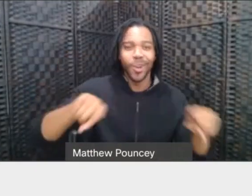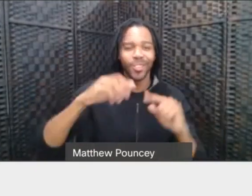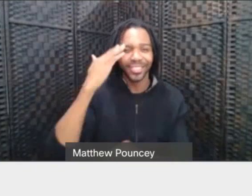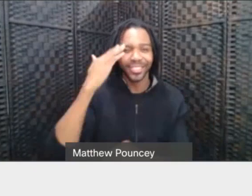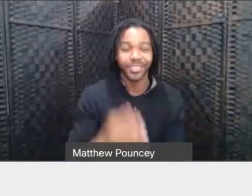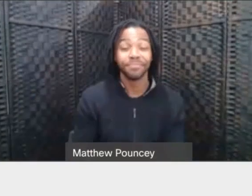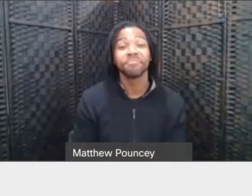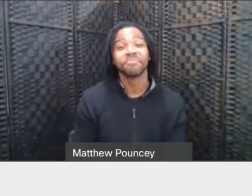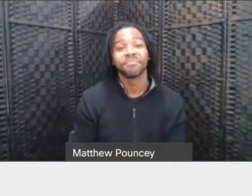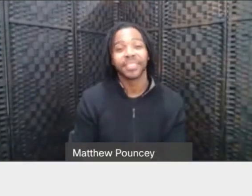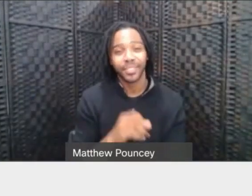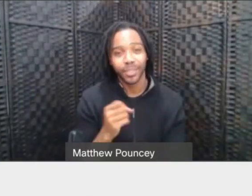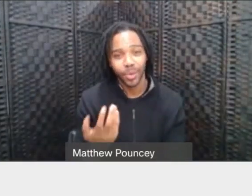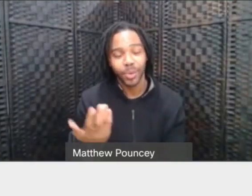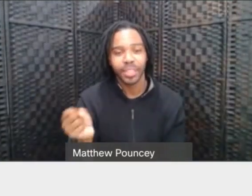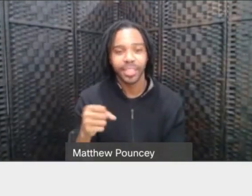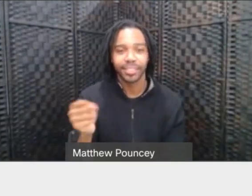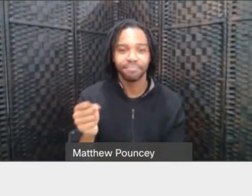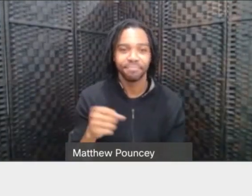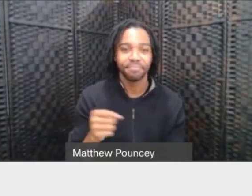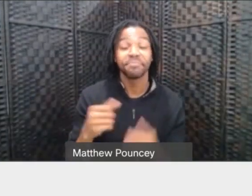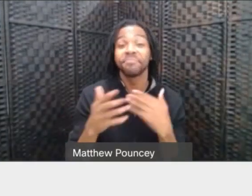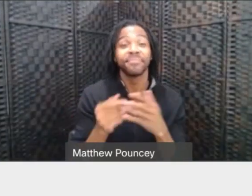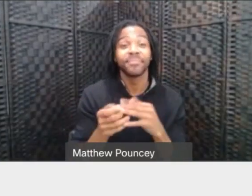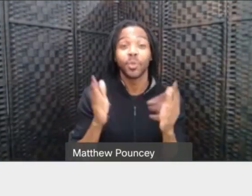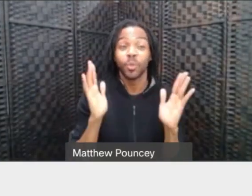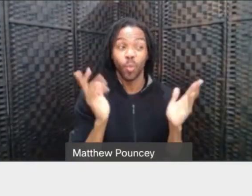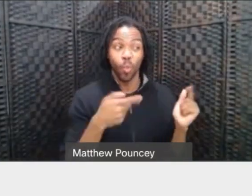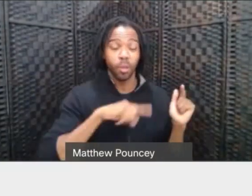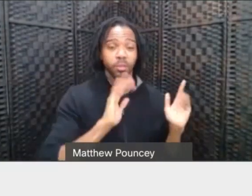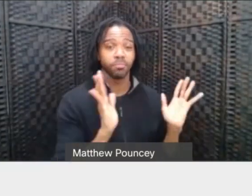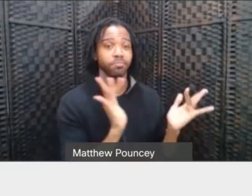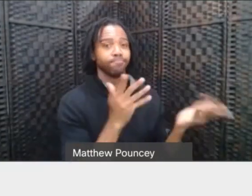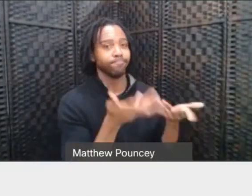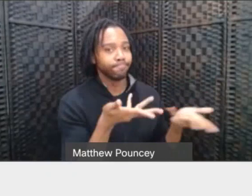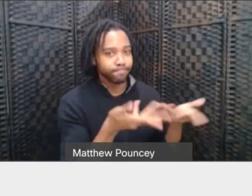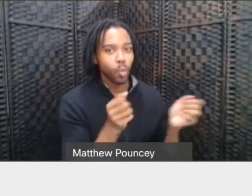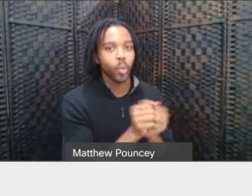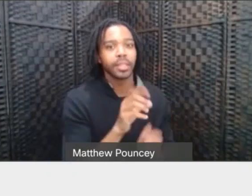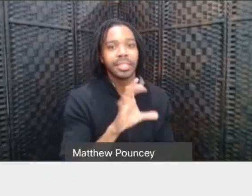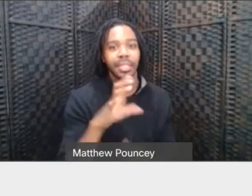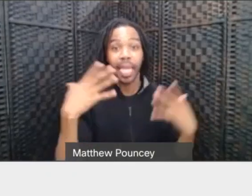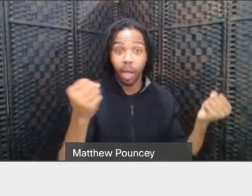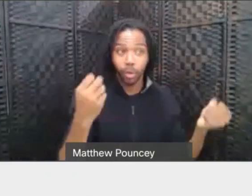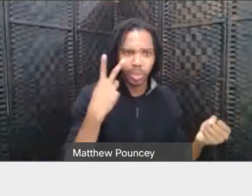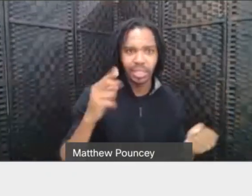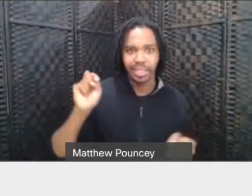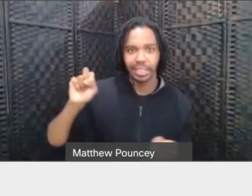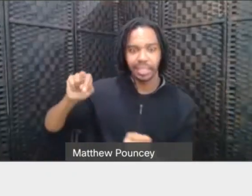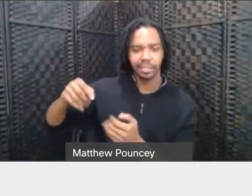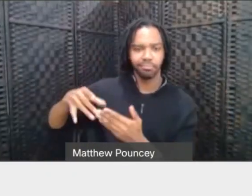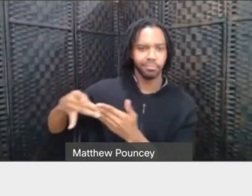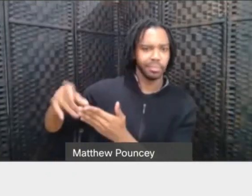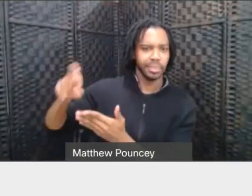And I'm not, yeah. So we will talk with DC Health about this and see if it needs to be updated to make